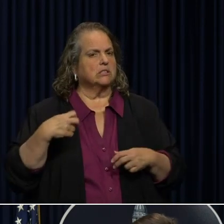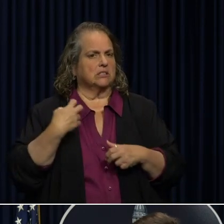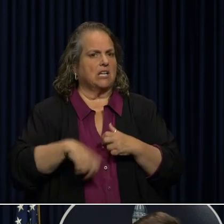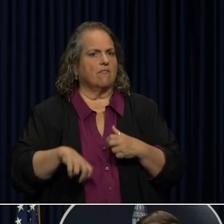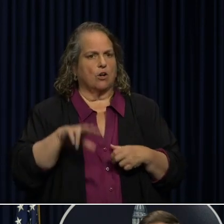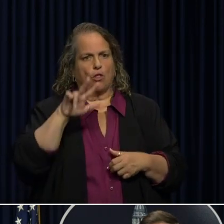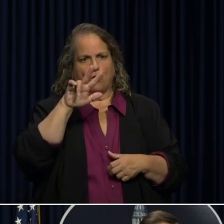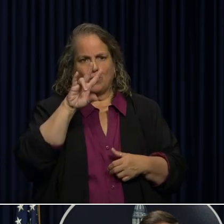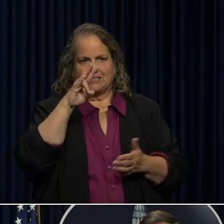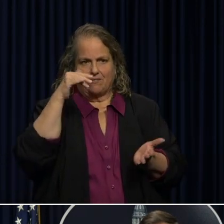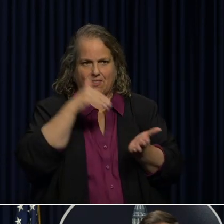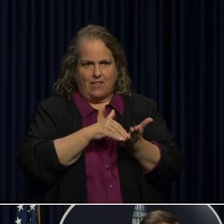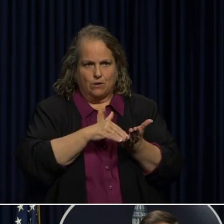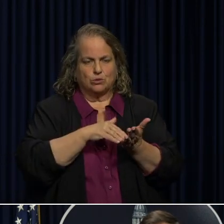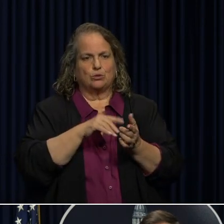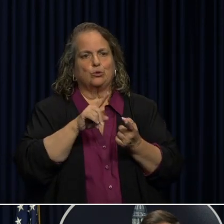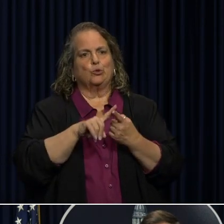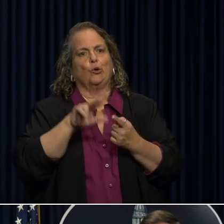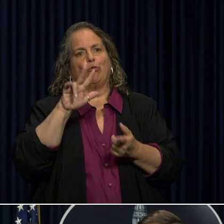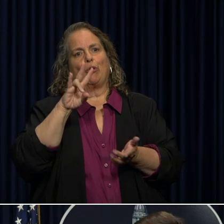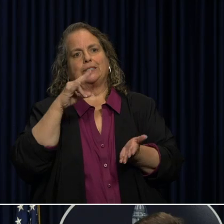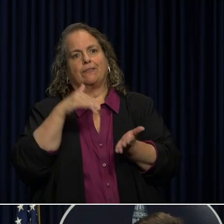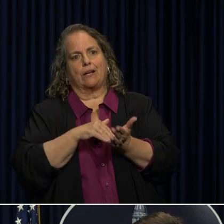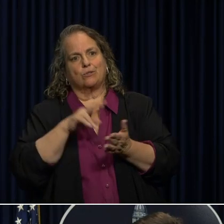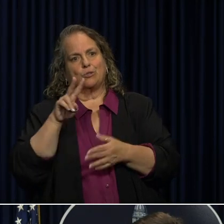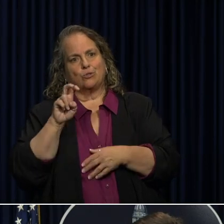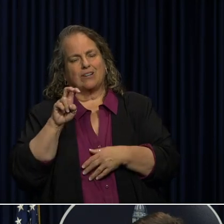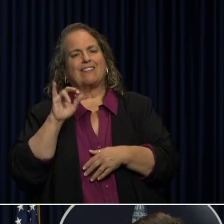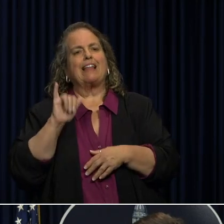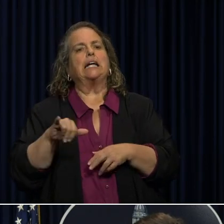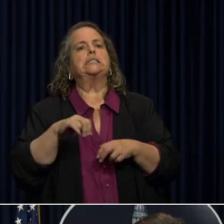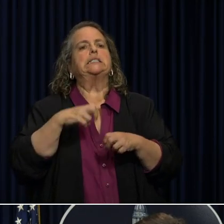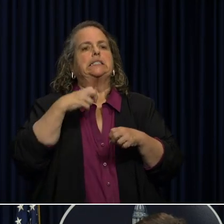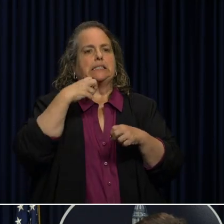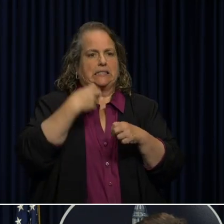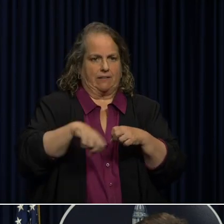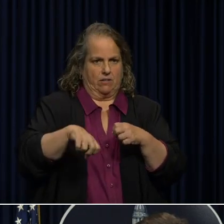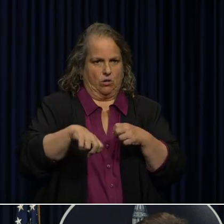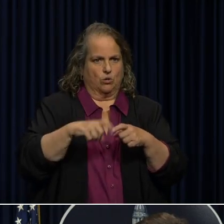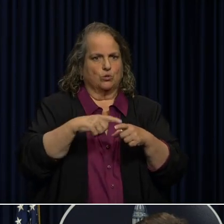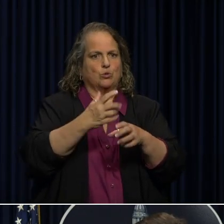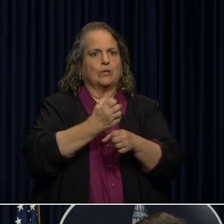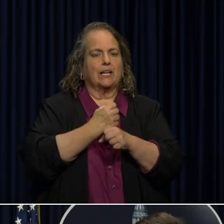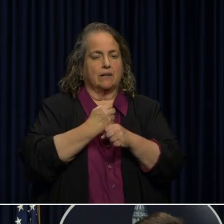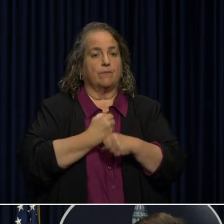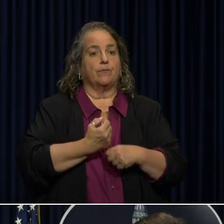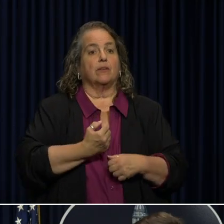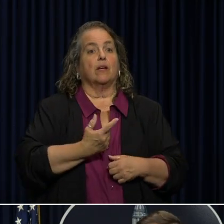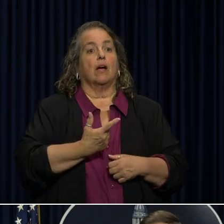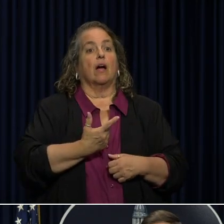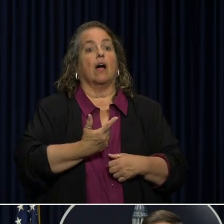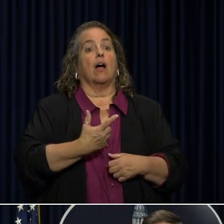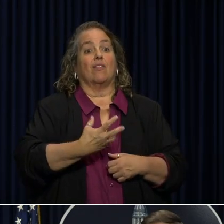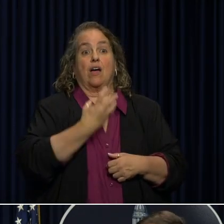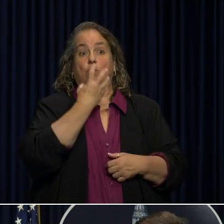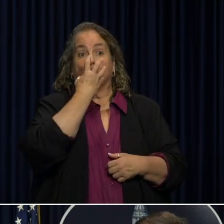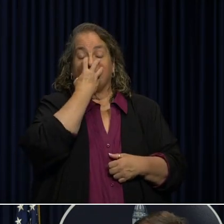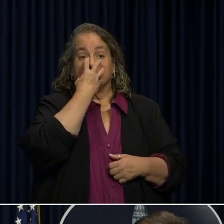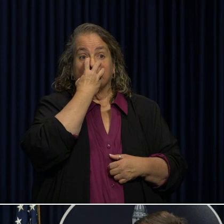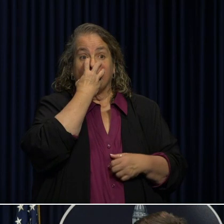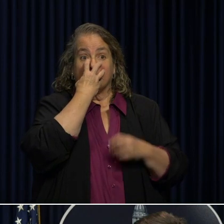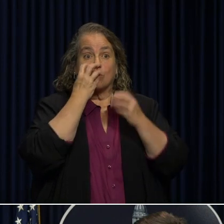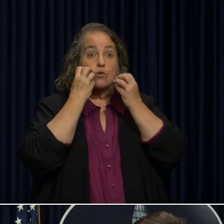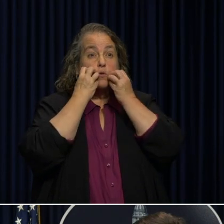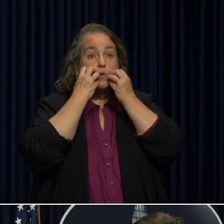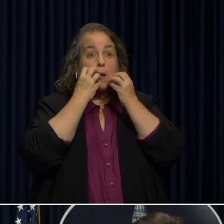to 37,200. This is one of the newest, most difficult areas. Respirator masks increased significantly. These